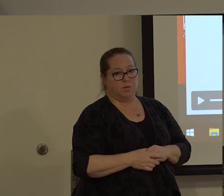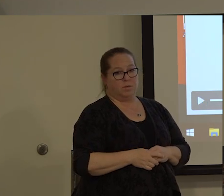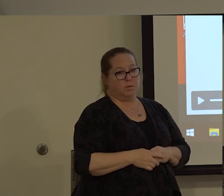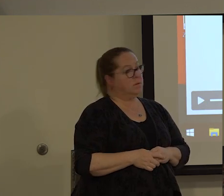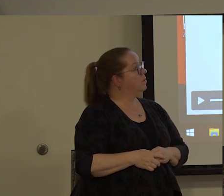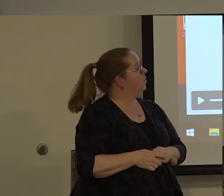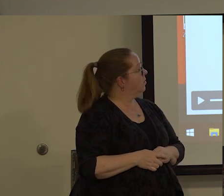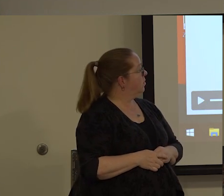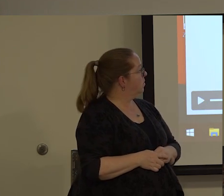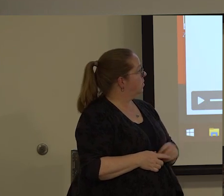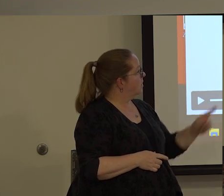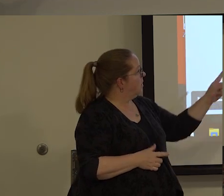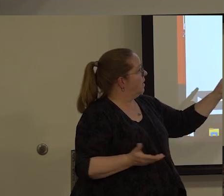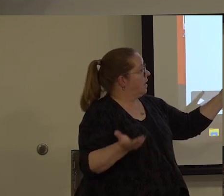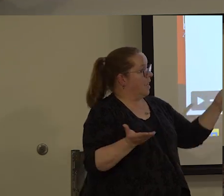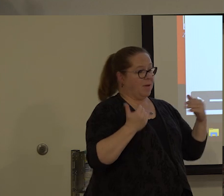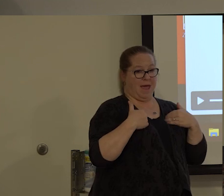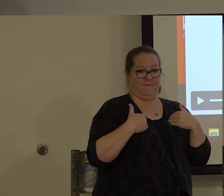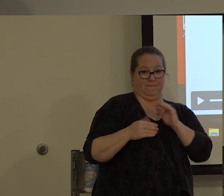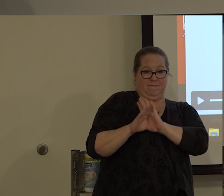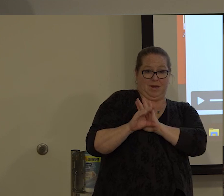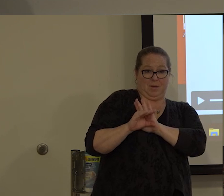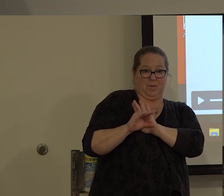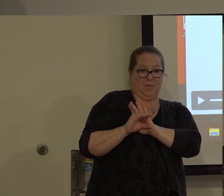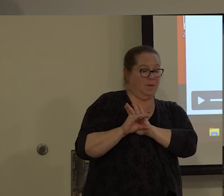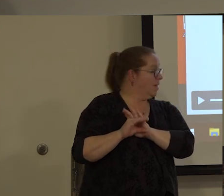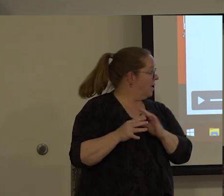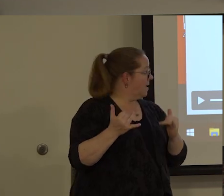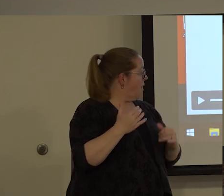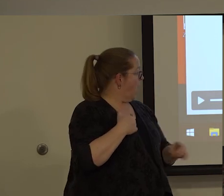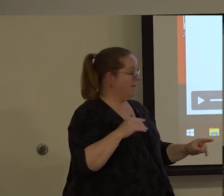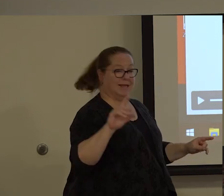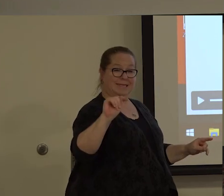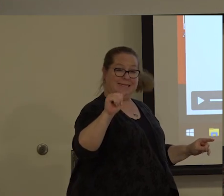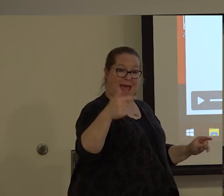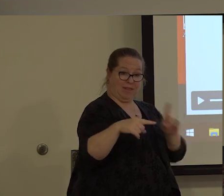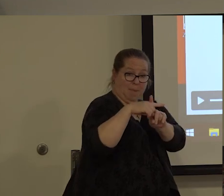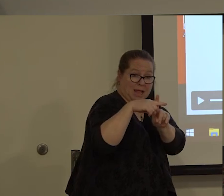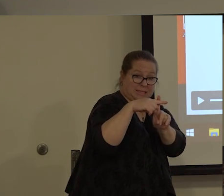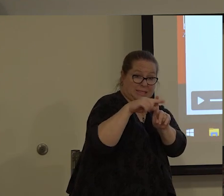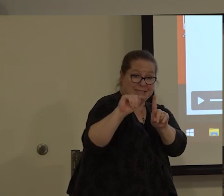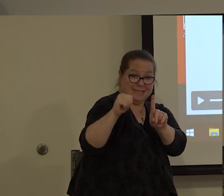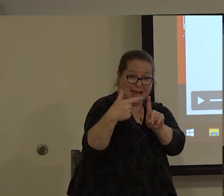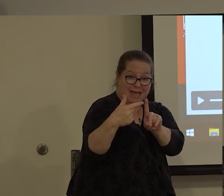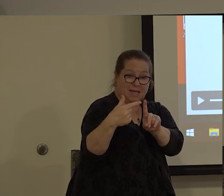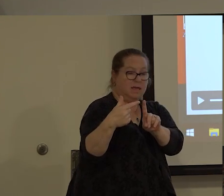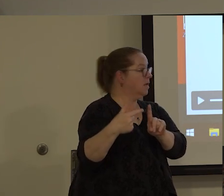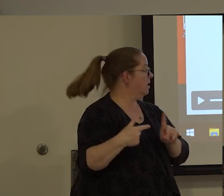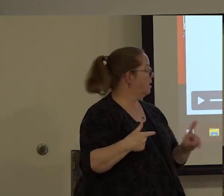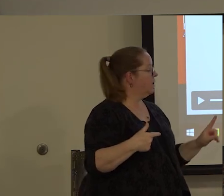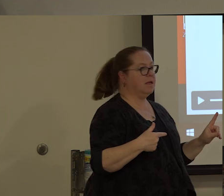So again, here we have a video that now has tags within the video. So as an instructor, this